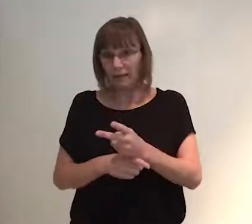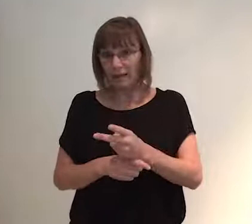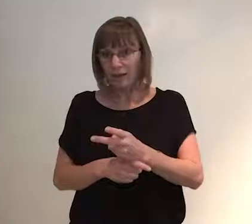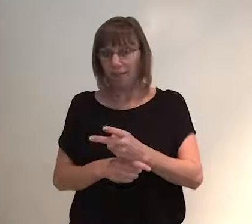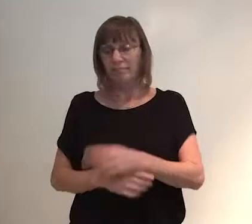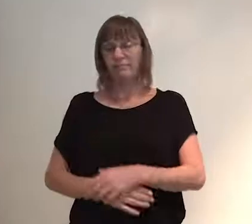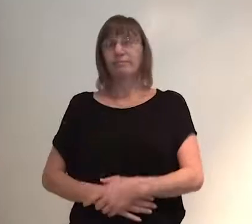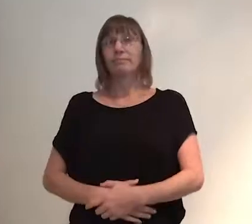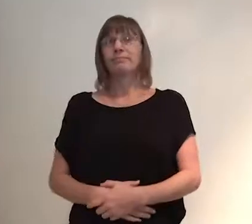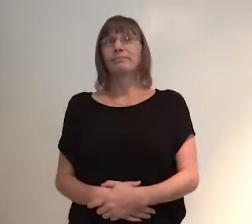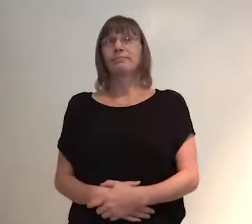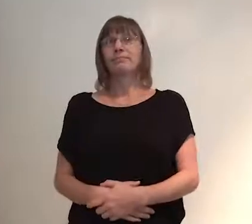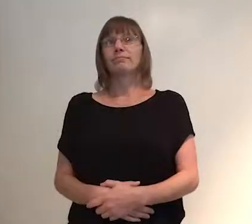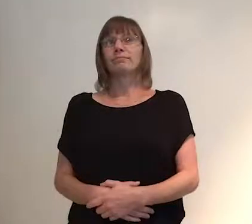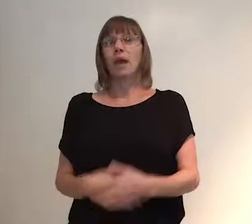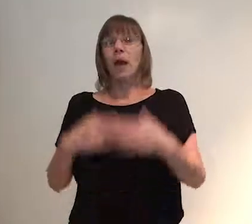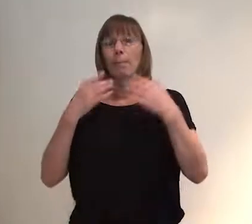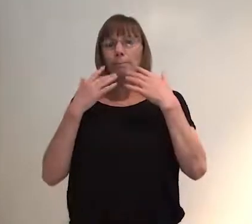Om.